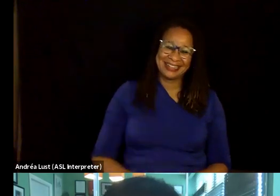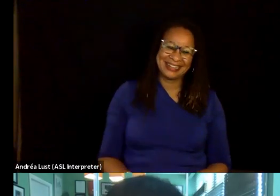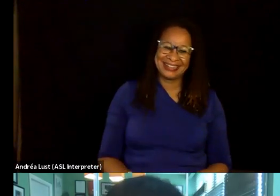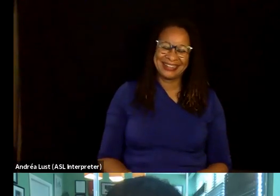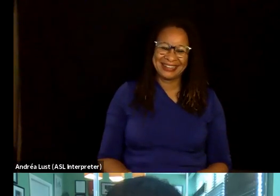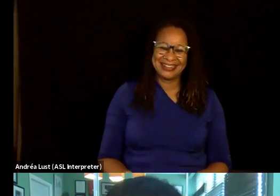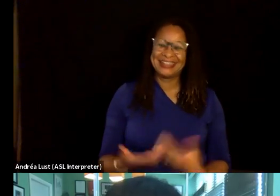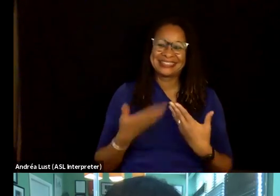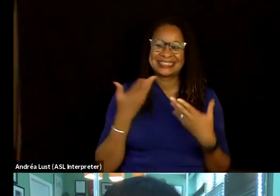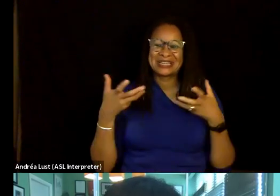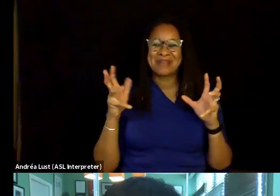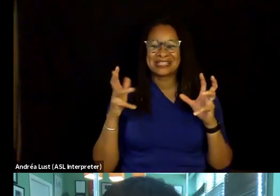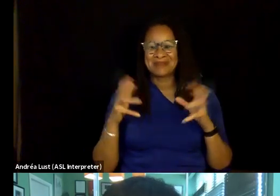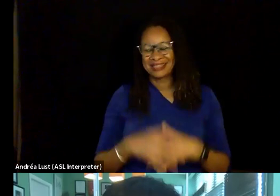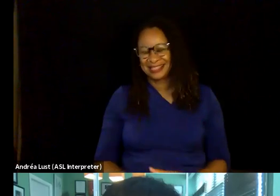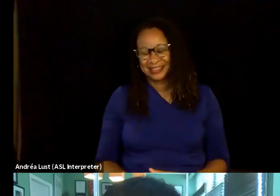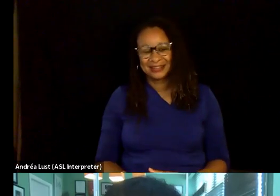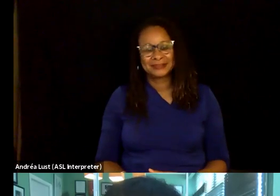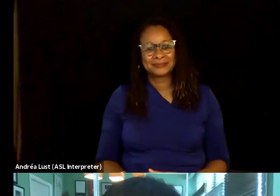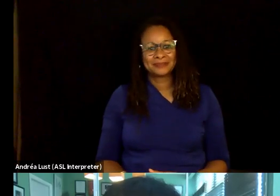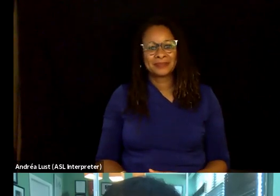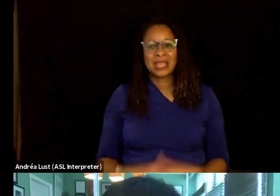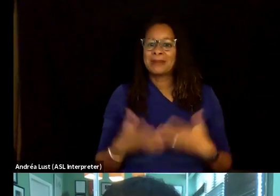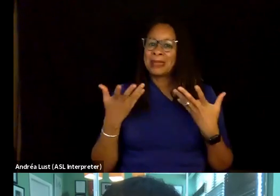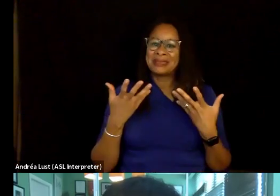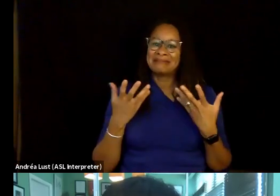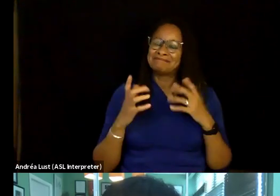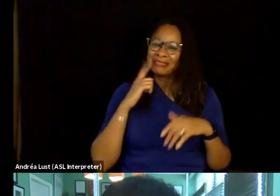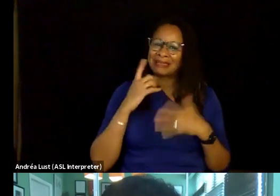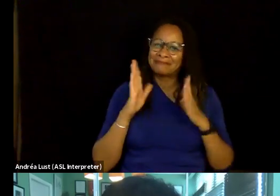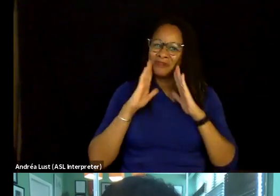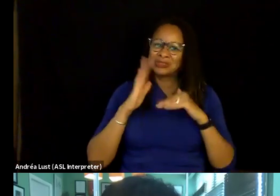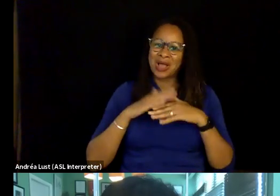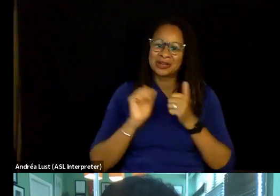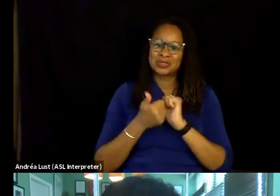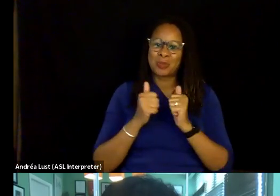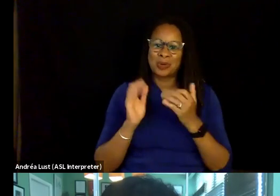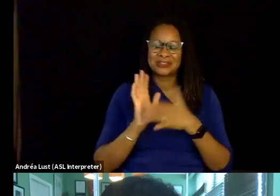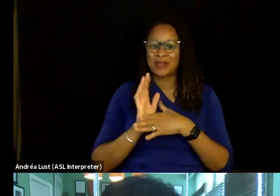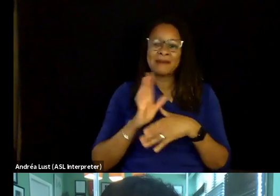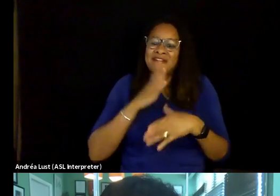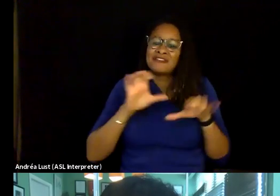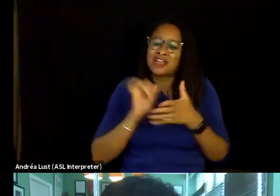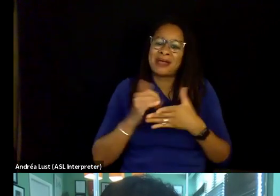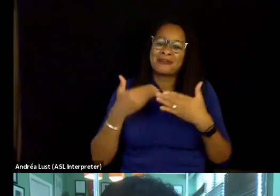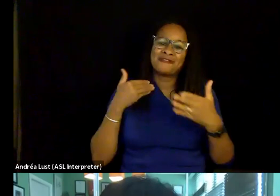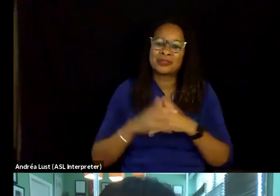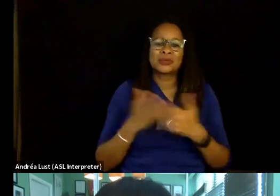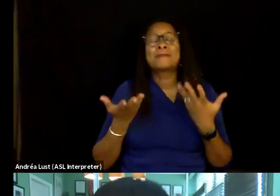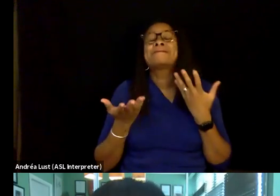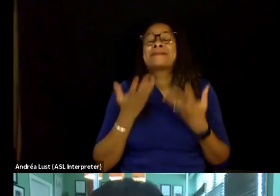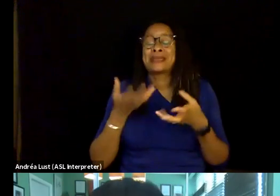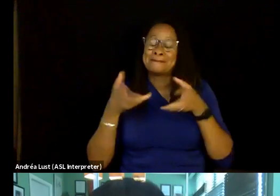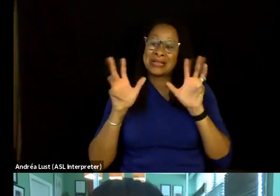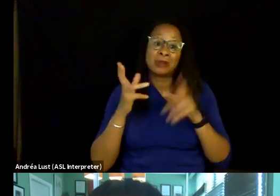That's easy, yeah. Yeah, so I might be making a sports film next. I have never done a sports film, so maybe basketball.